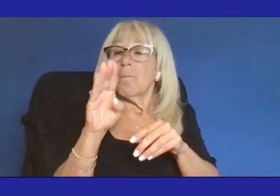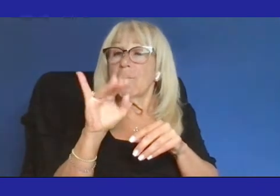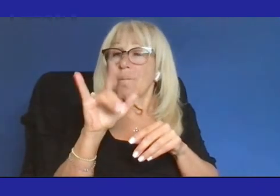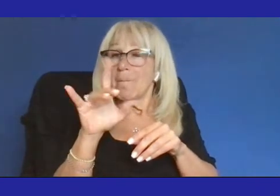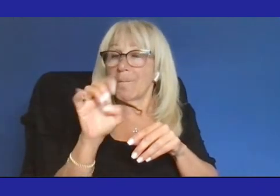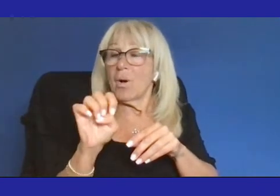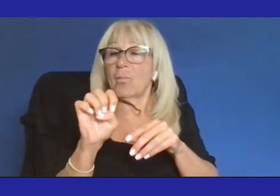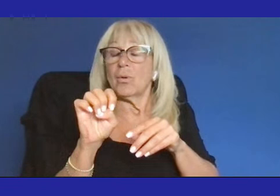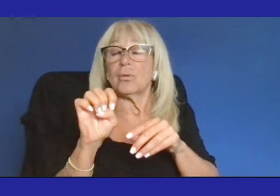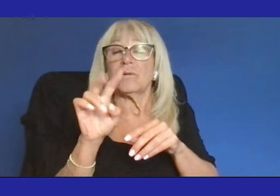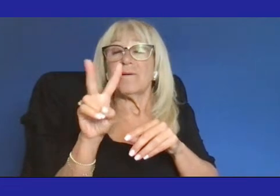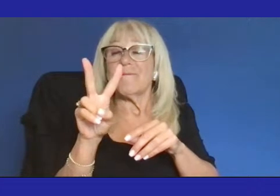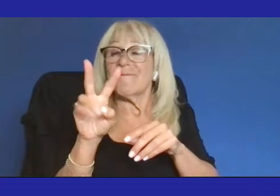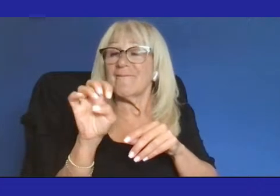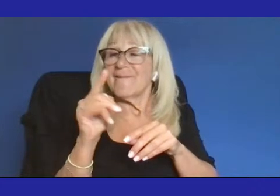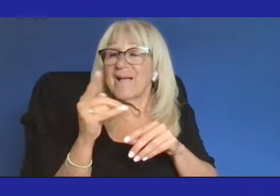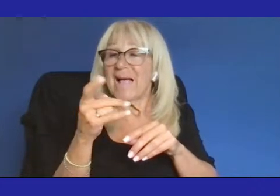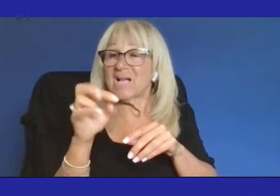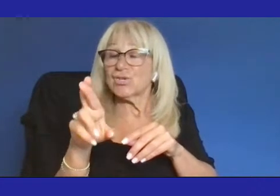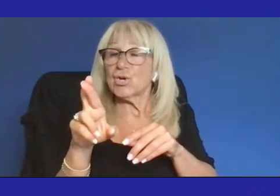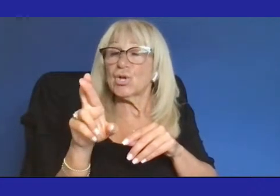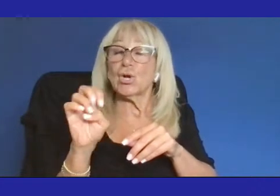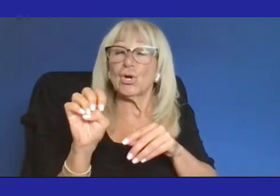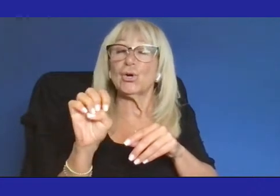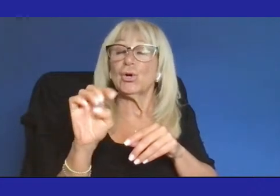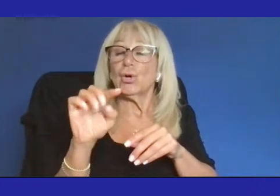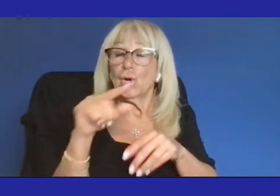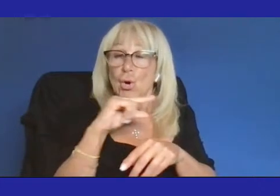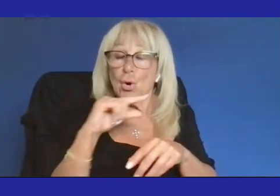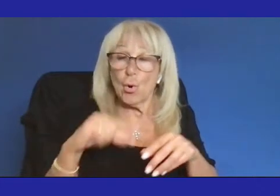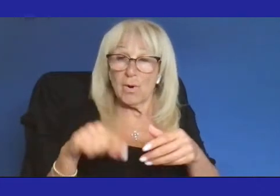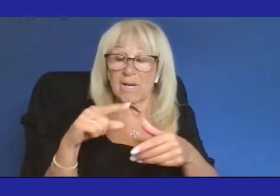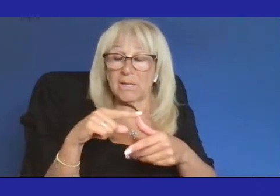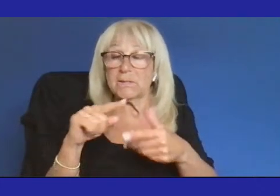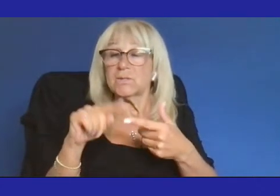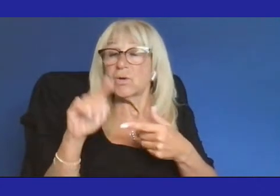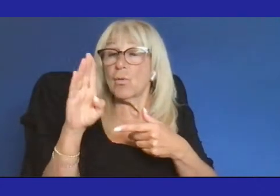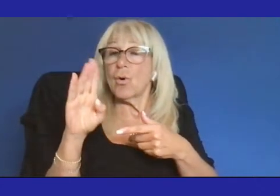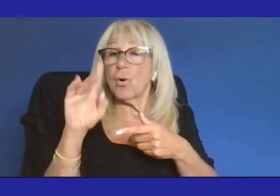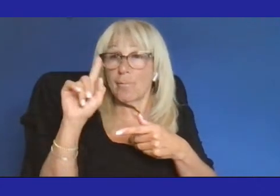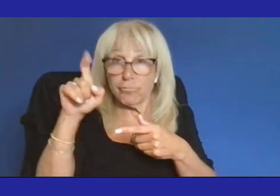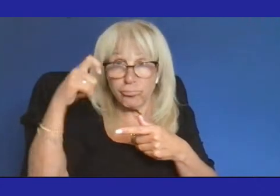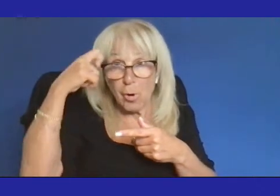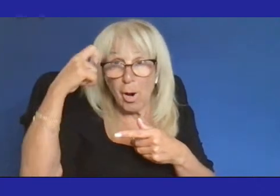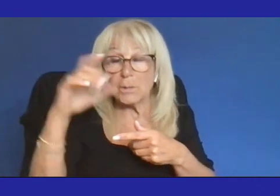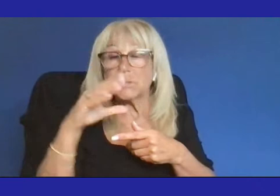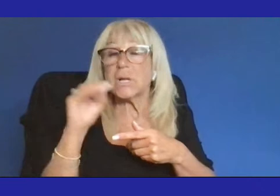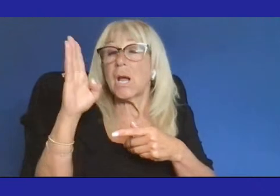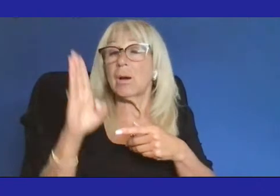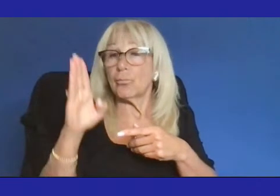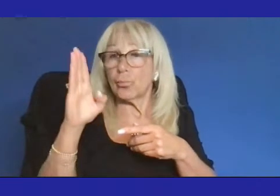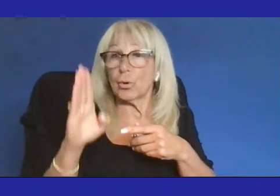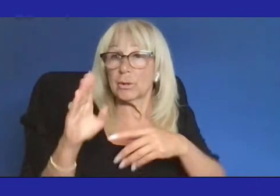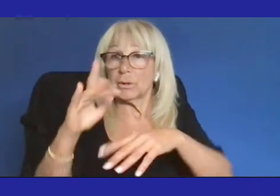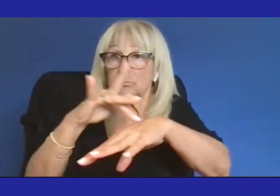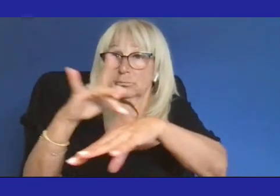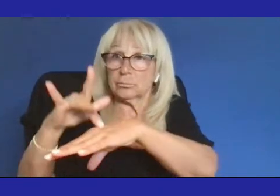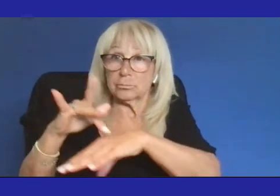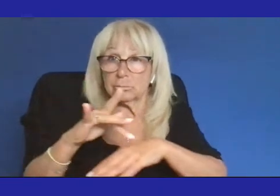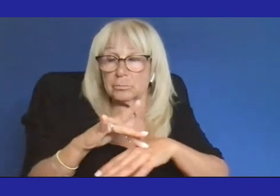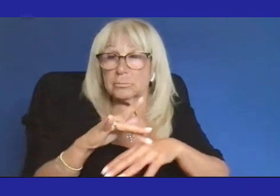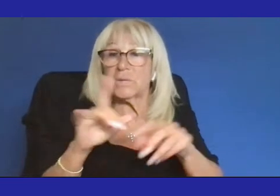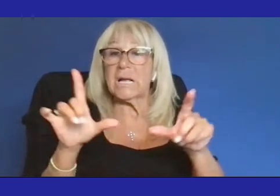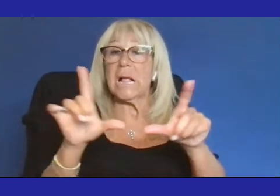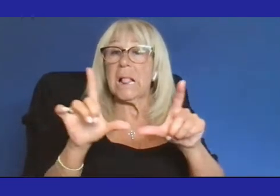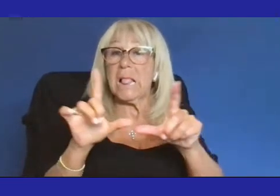boroughs of Queens, Bronx, and Brooklyn. So the license terms